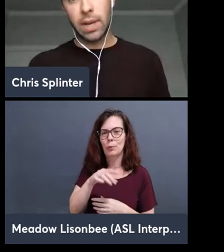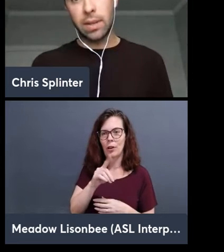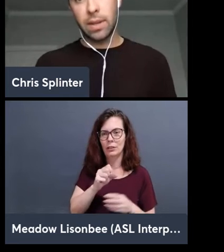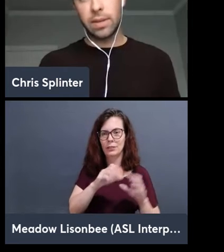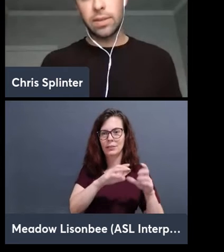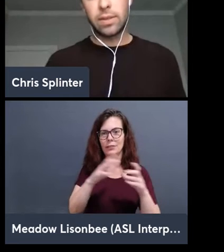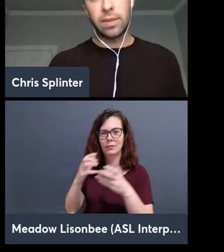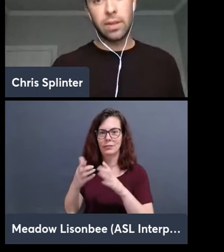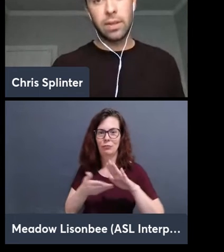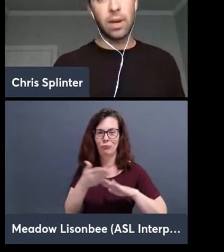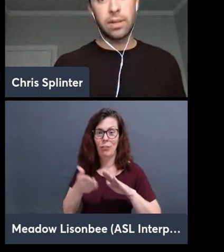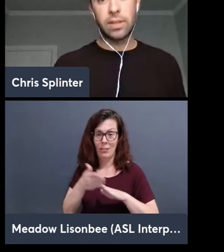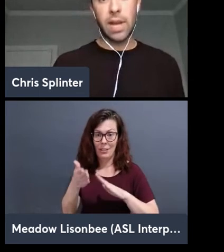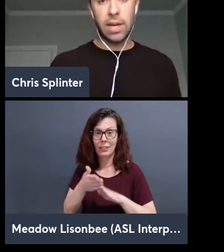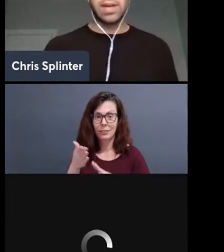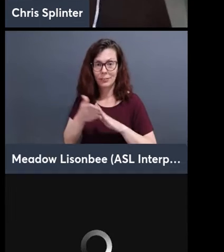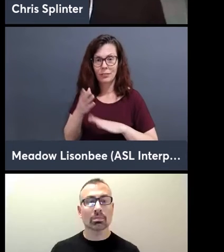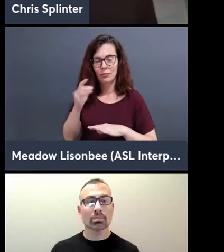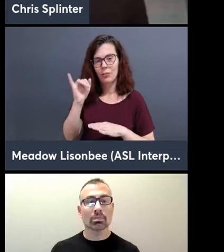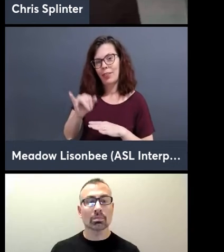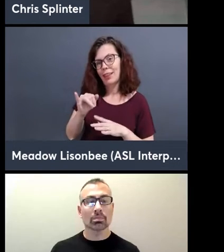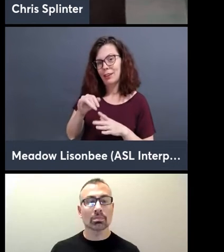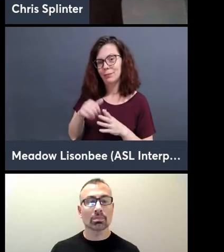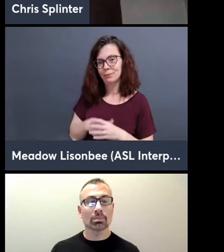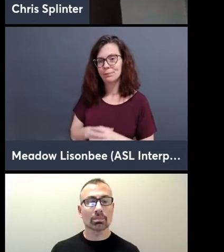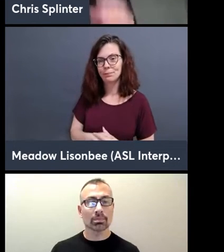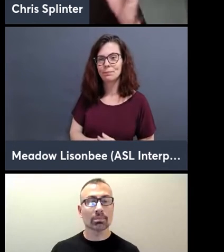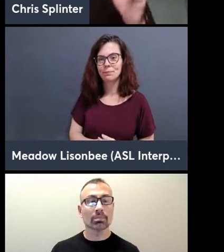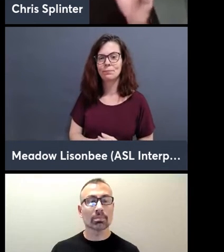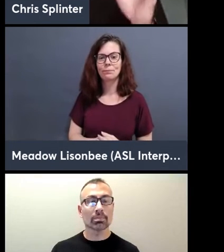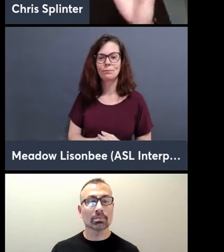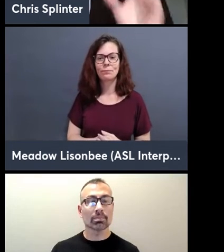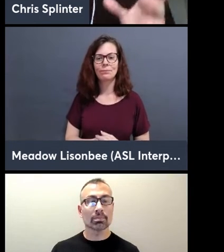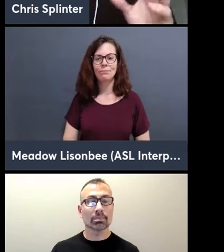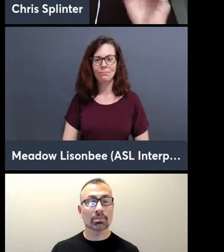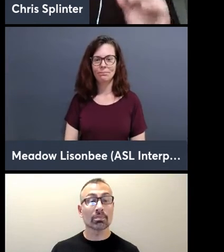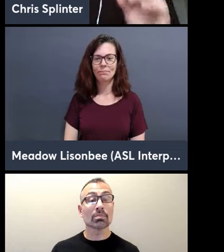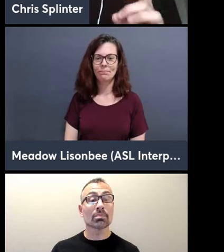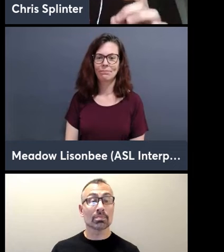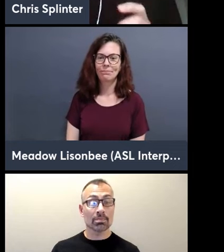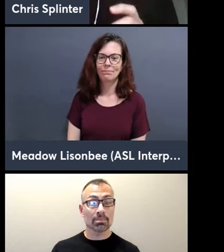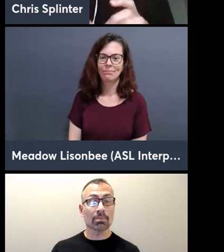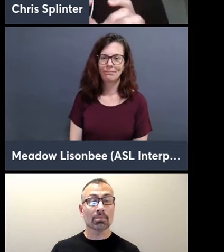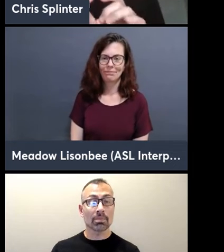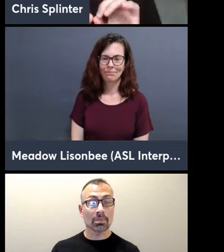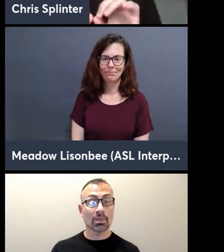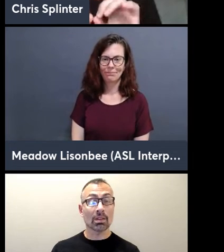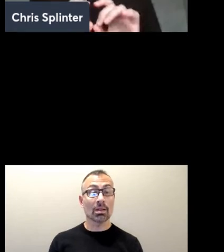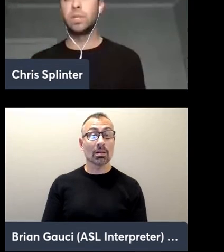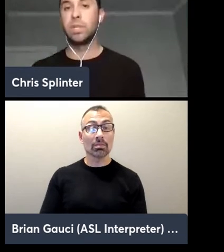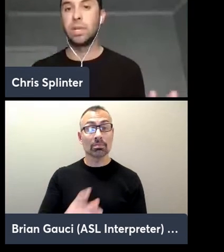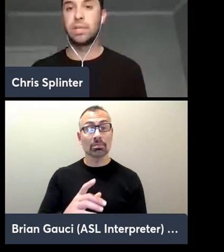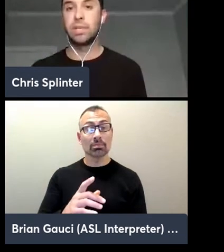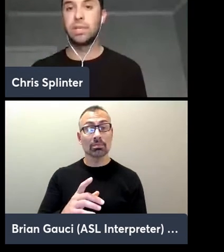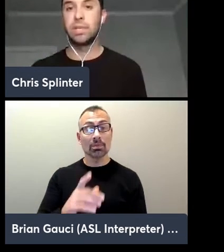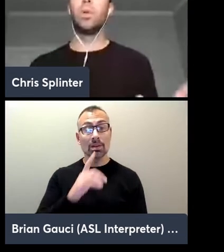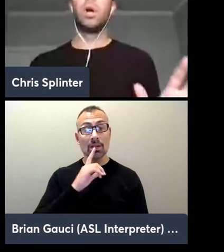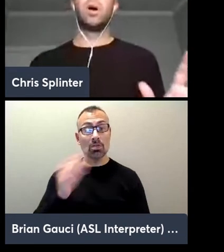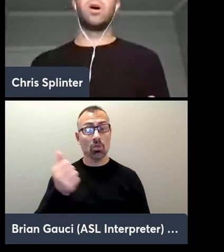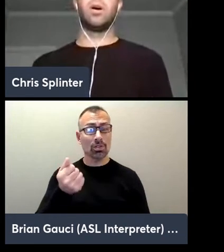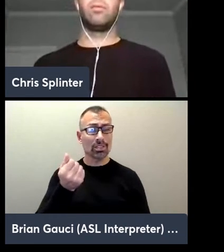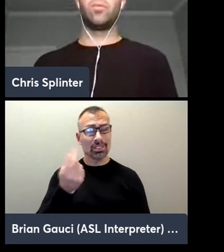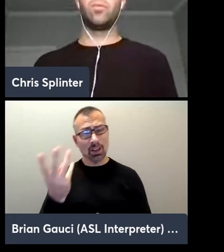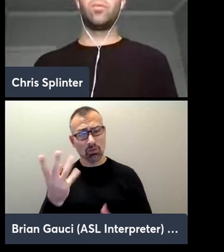running in this state. And there are several caveats here. Again, this is like the simplest